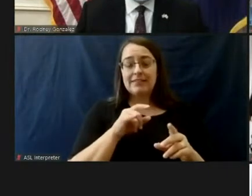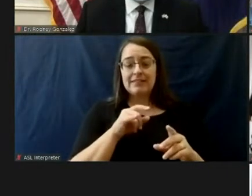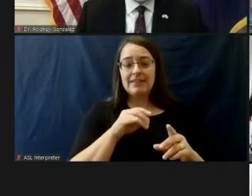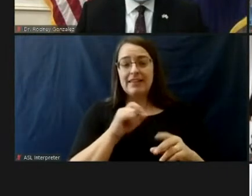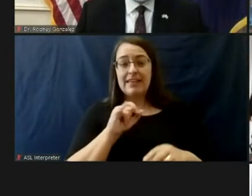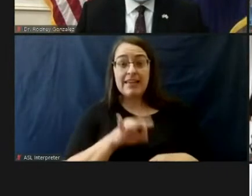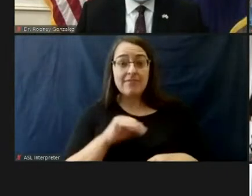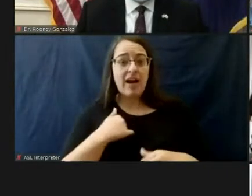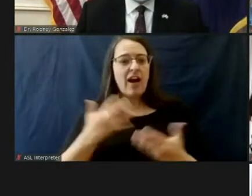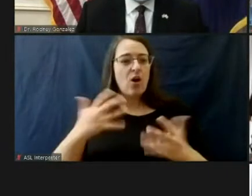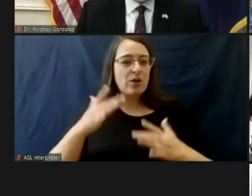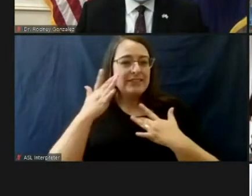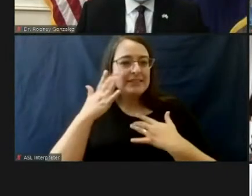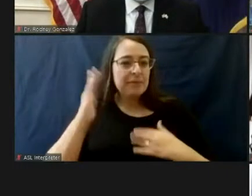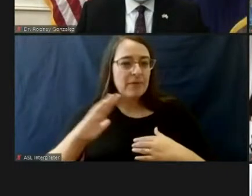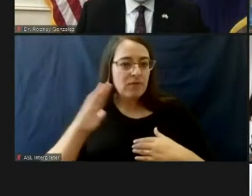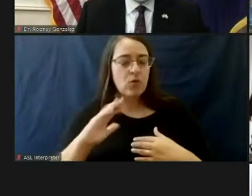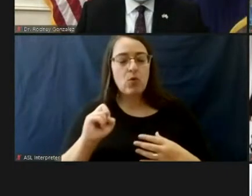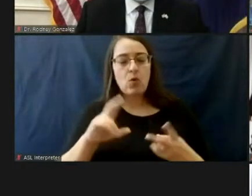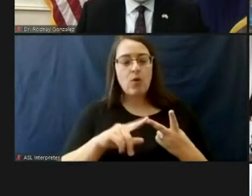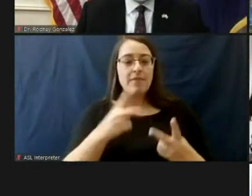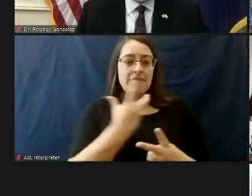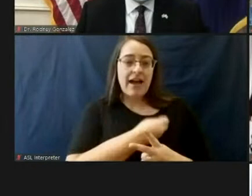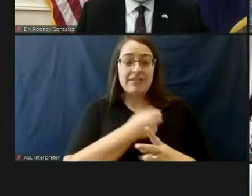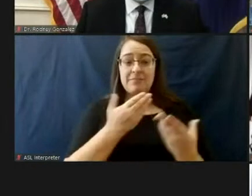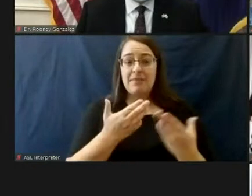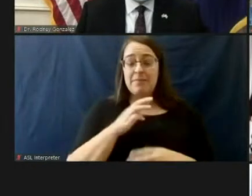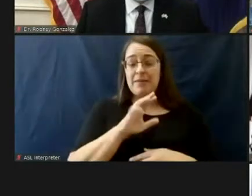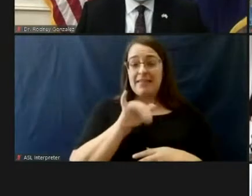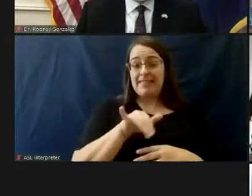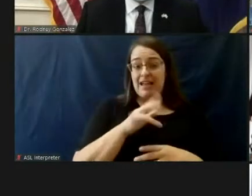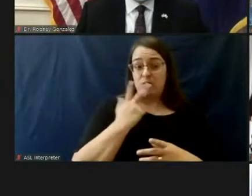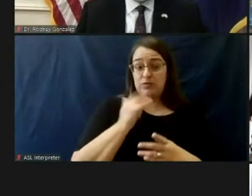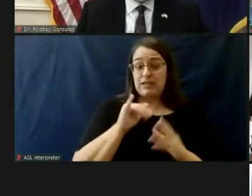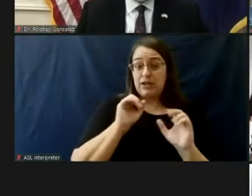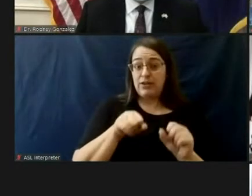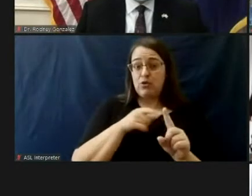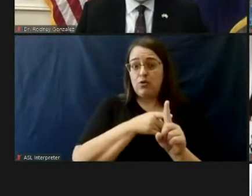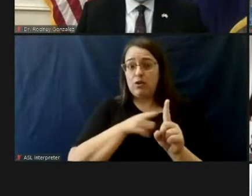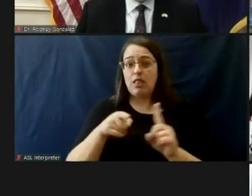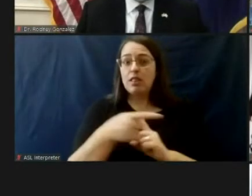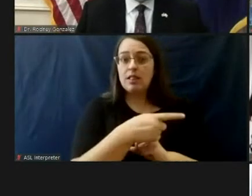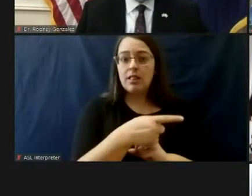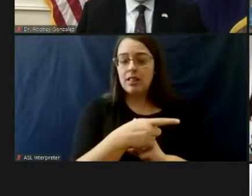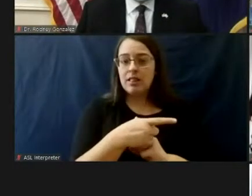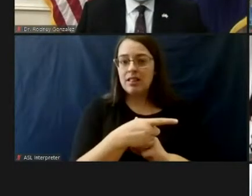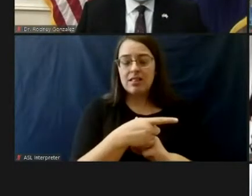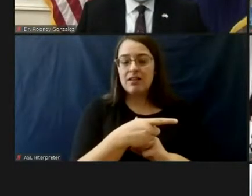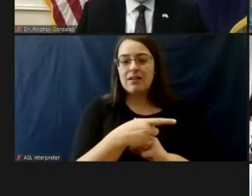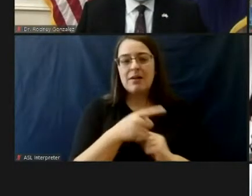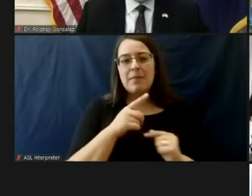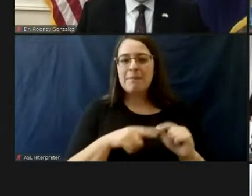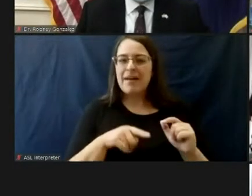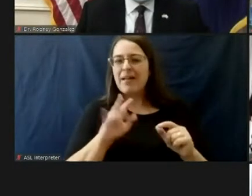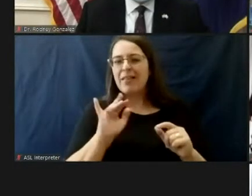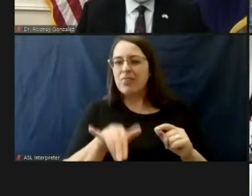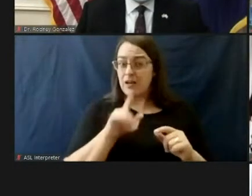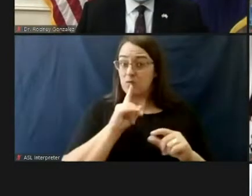or from being vaccinated. But those are kind of in some ways soft